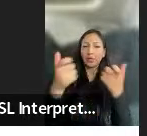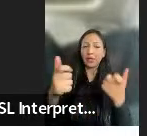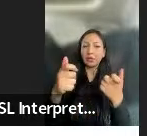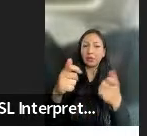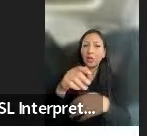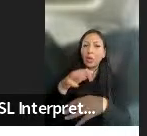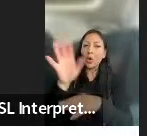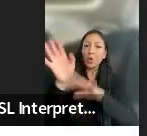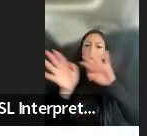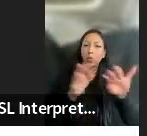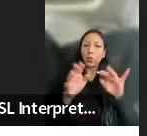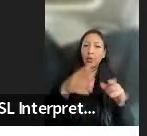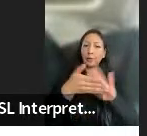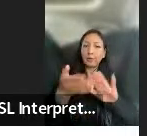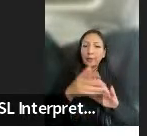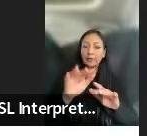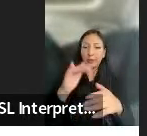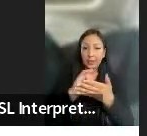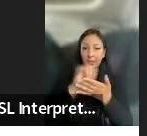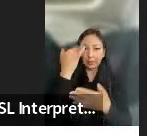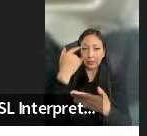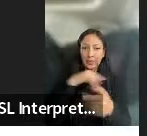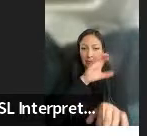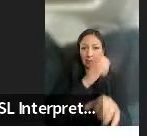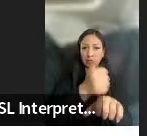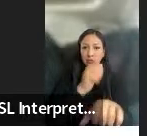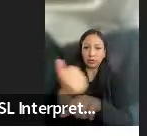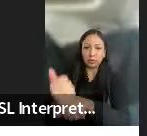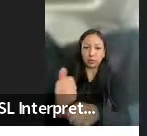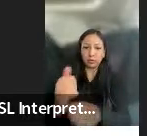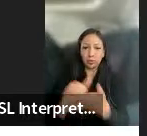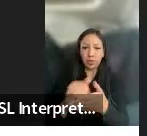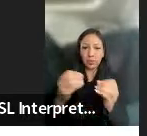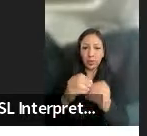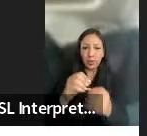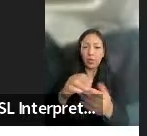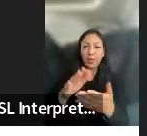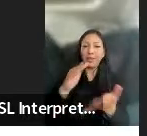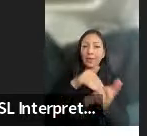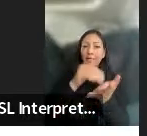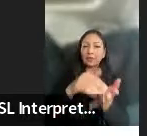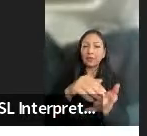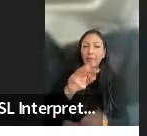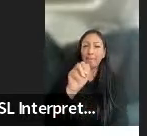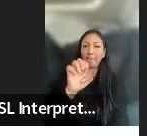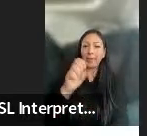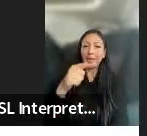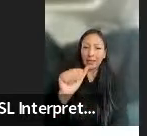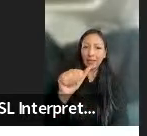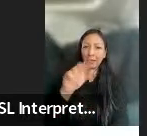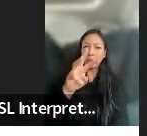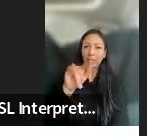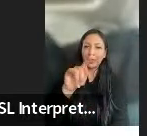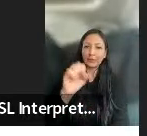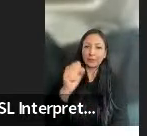why the city has already set a goal of installing over 1,000 megawatts of rooftop solar by 2030.